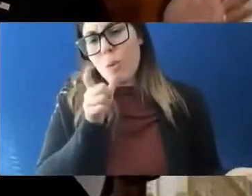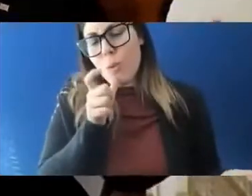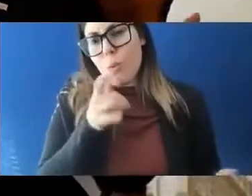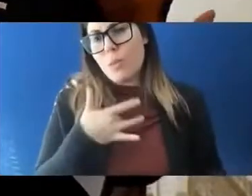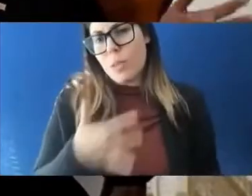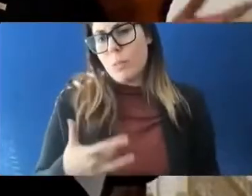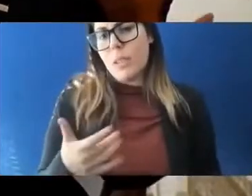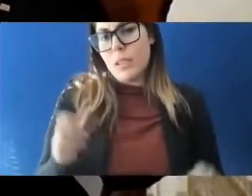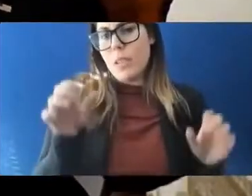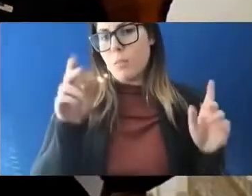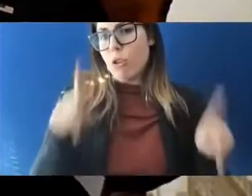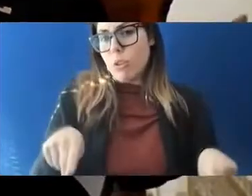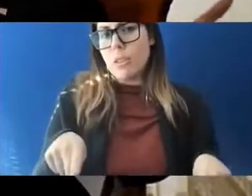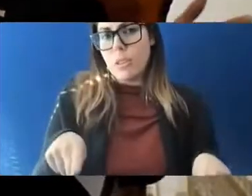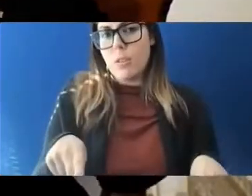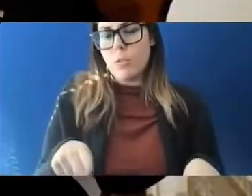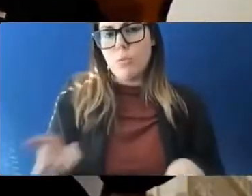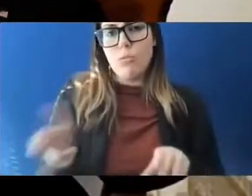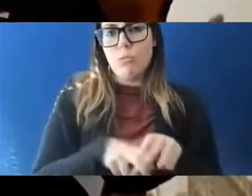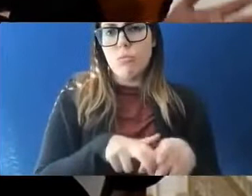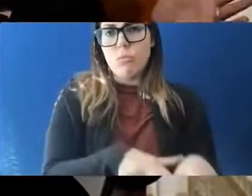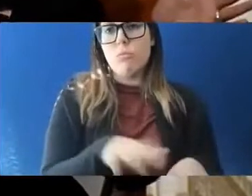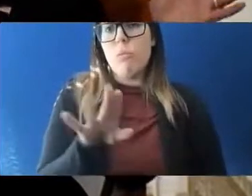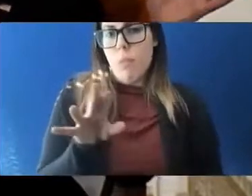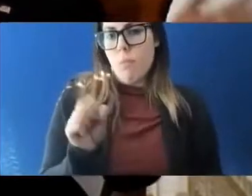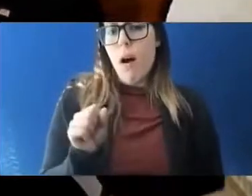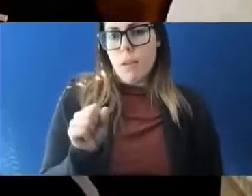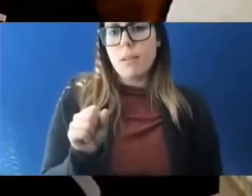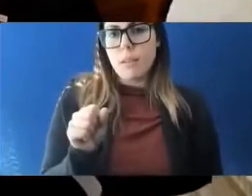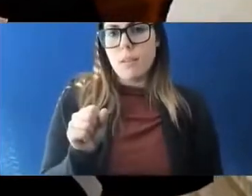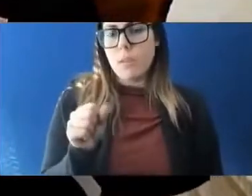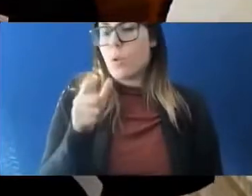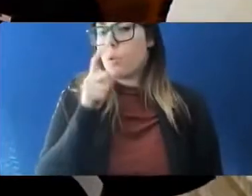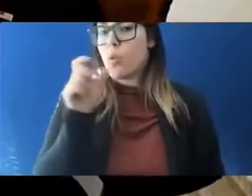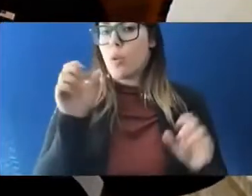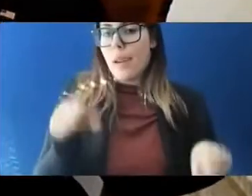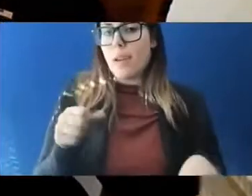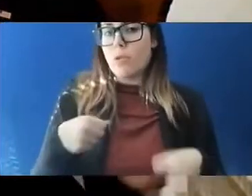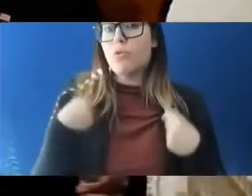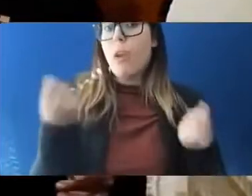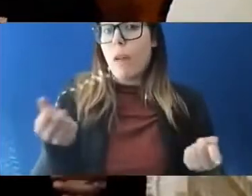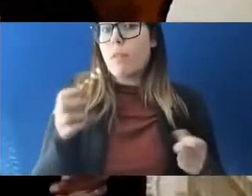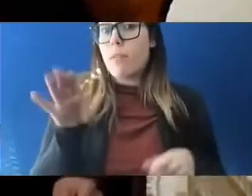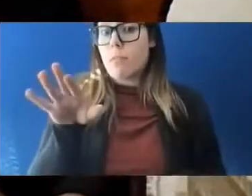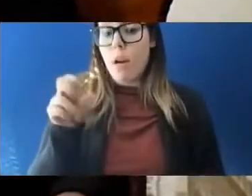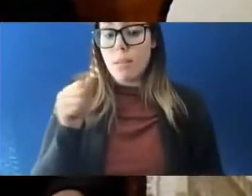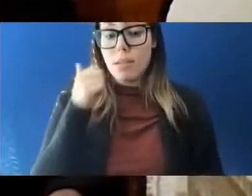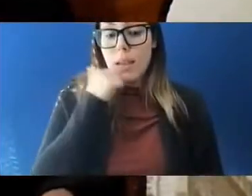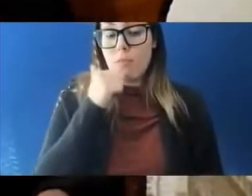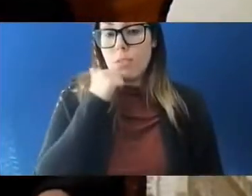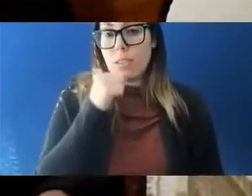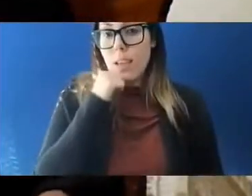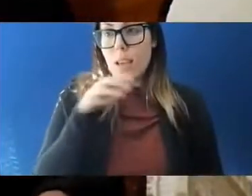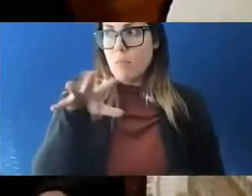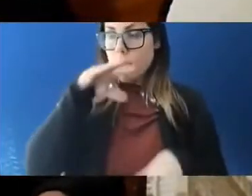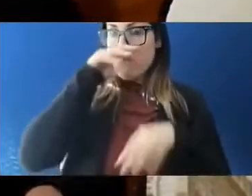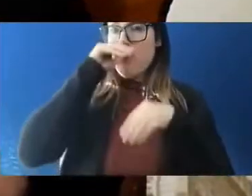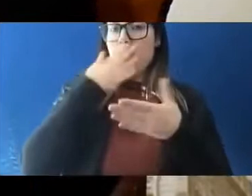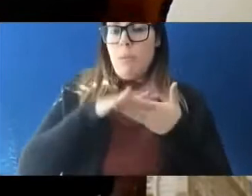demographically to go to school on that bus. We know demographically who is likely to drive that bus every day, also breathing those